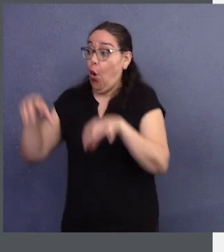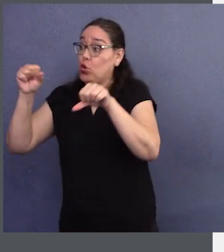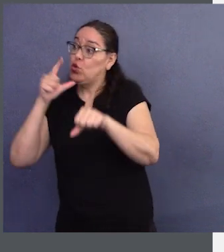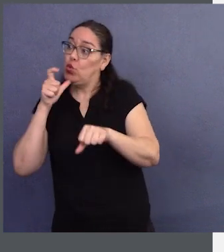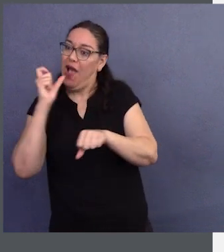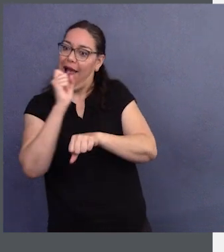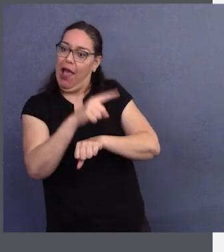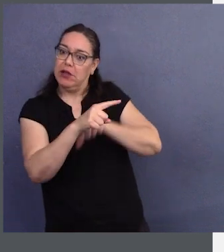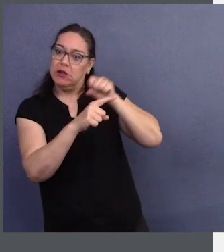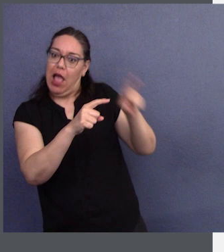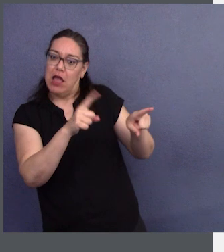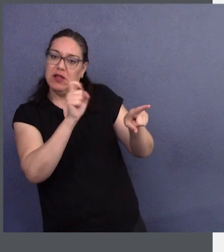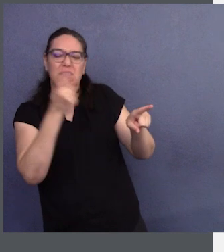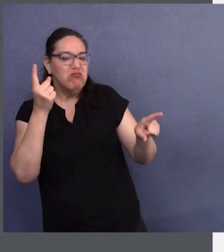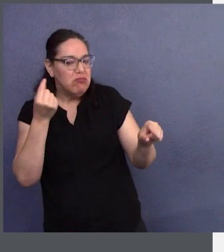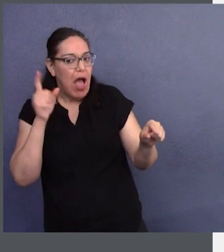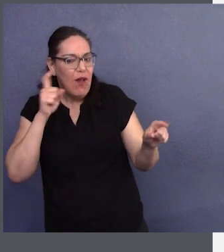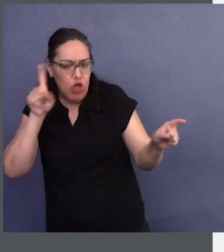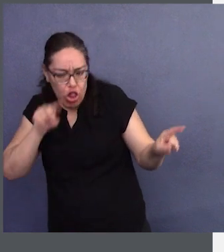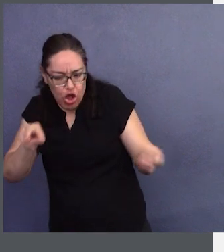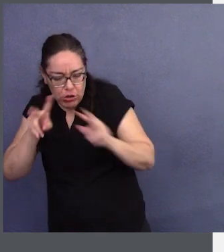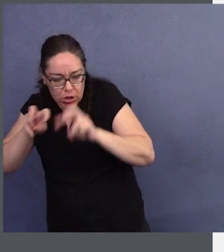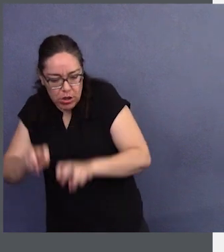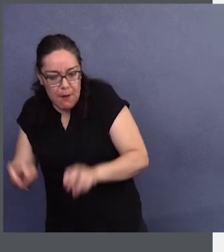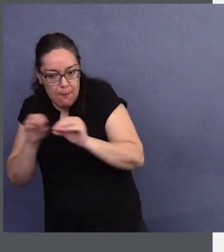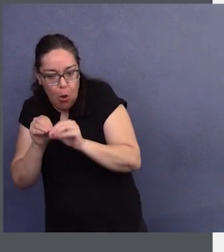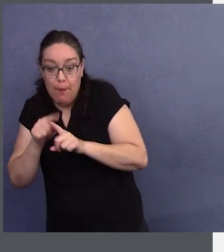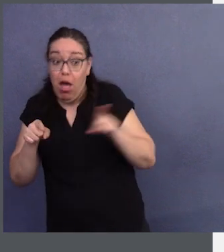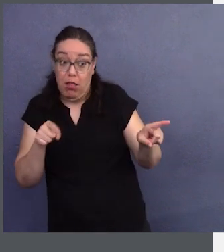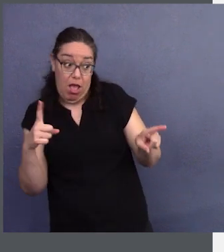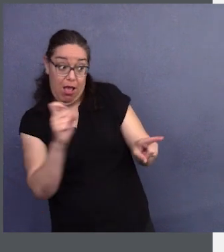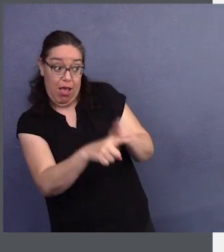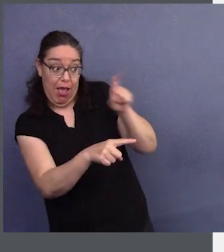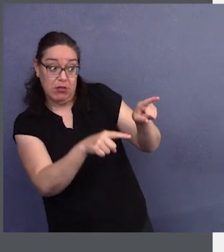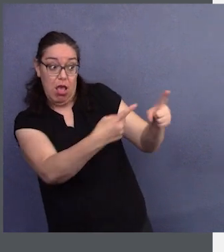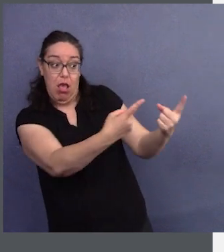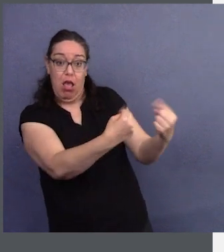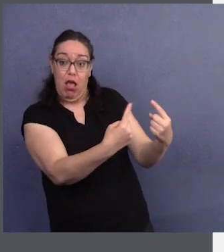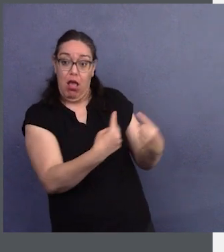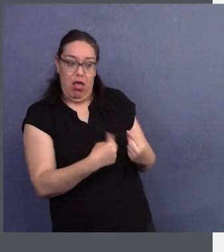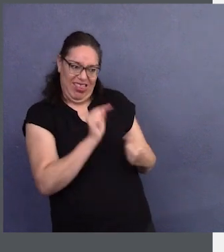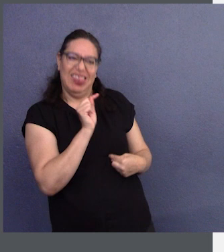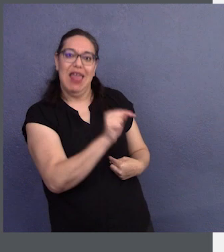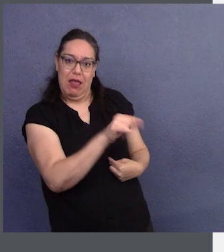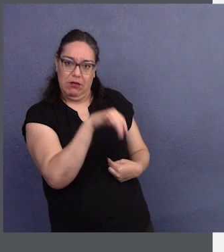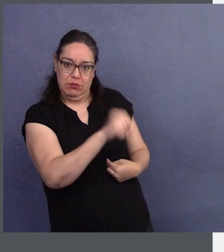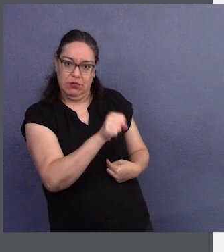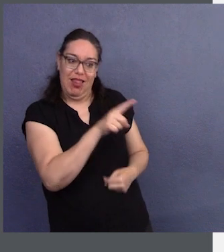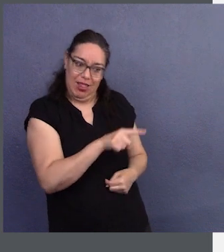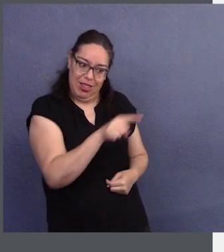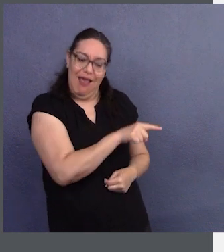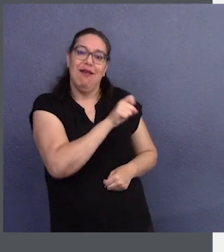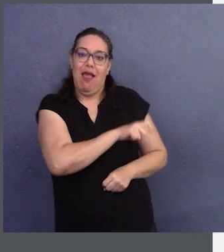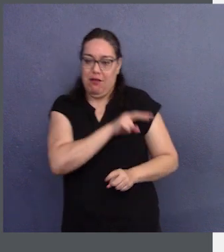I need to kind of take a look at that, but so the individuals that were interviewed are eligible to